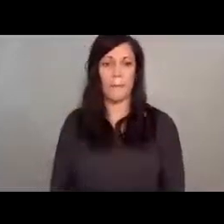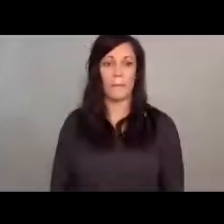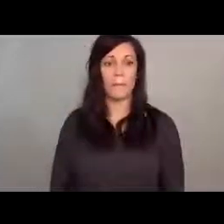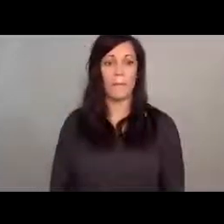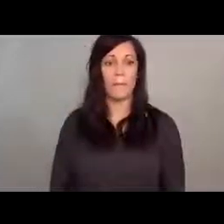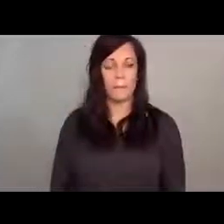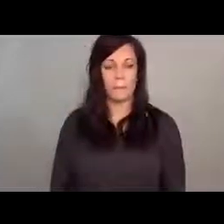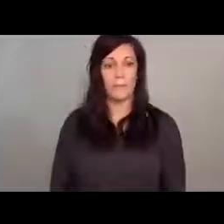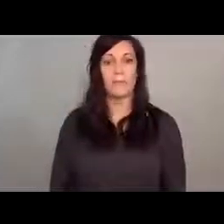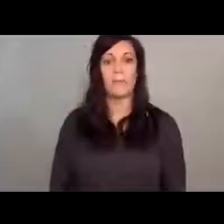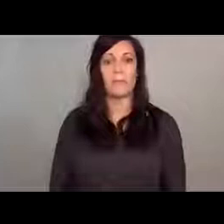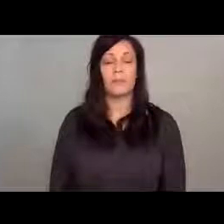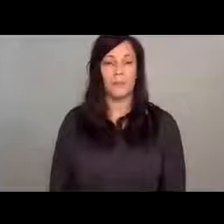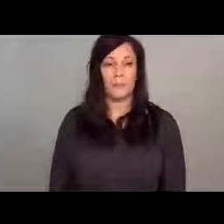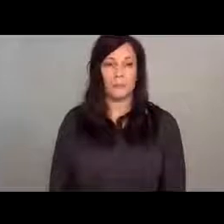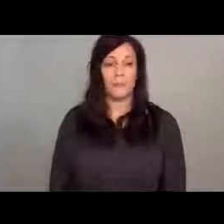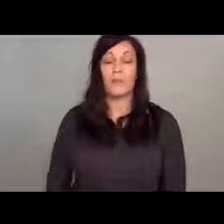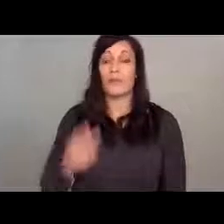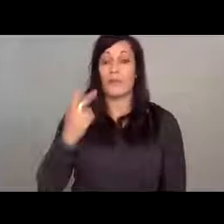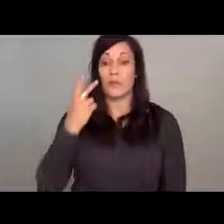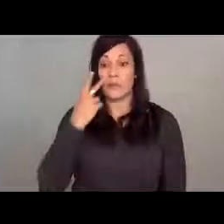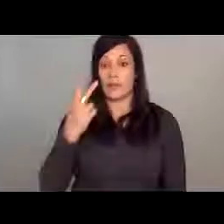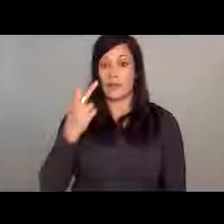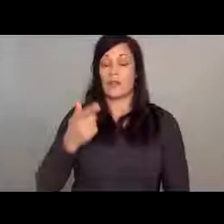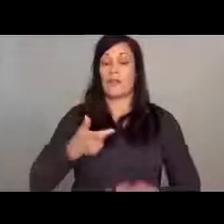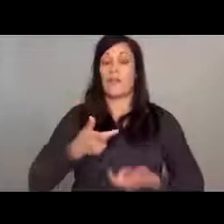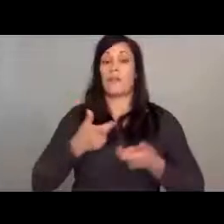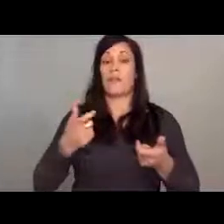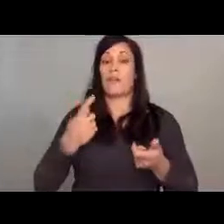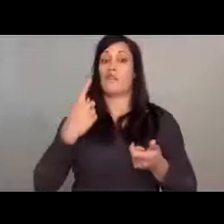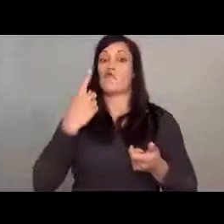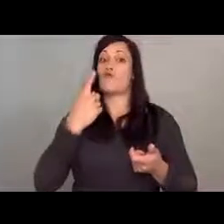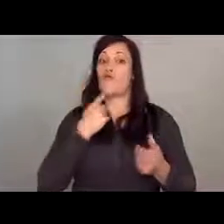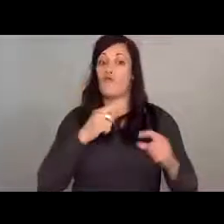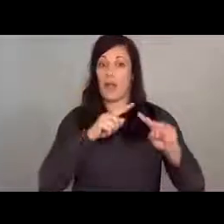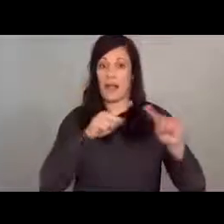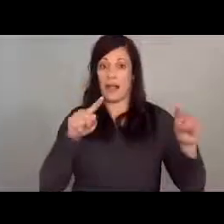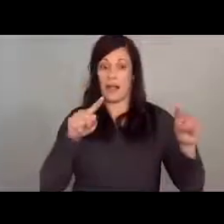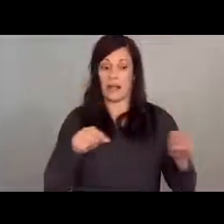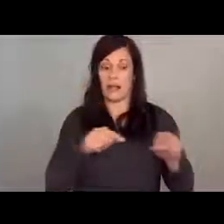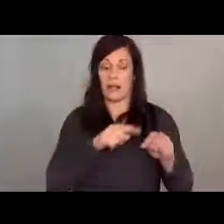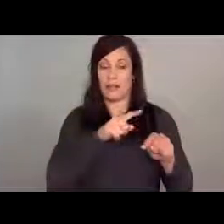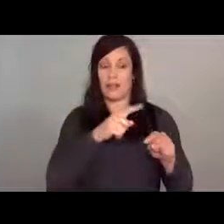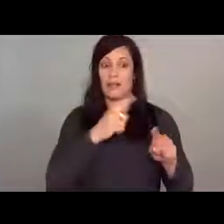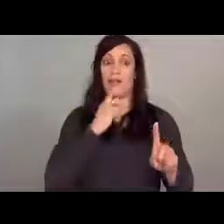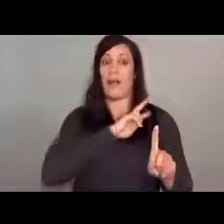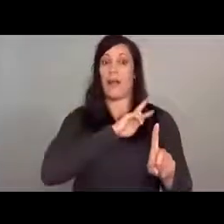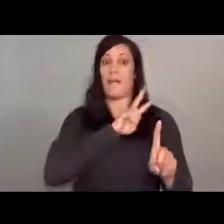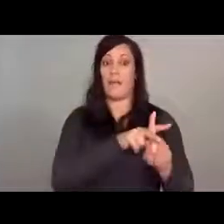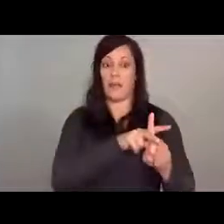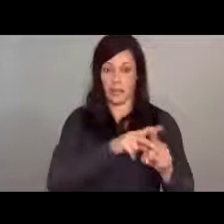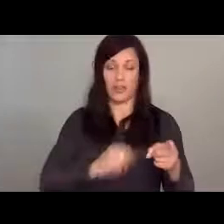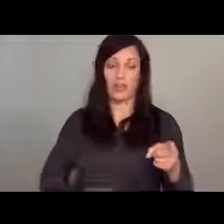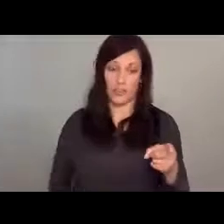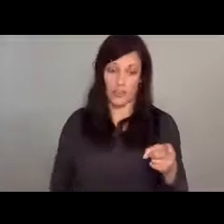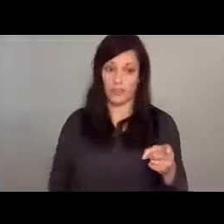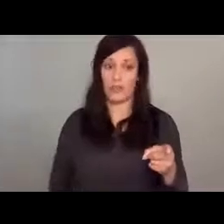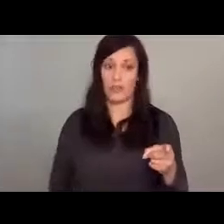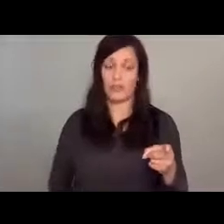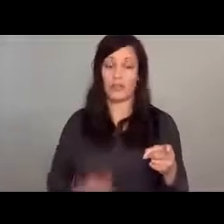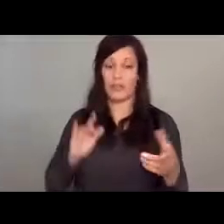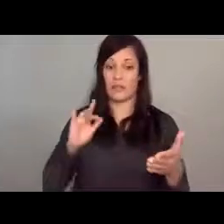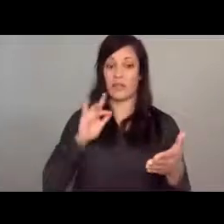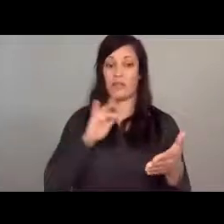you will see a big red application button. And that application button will link you to the